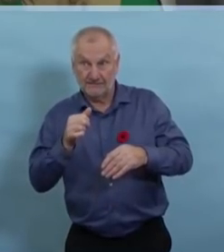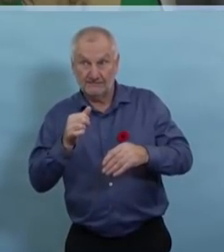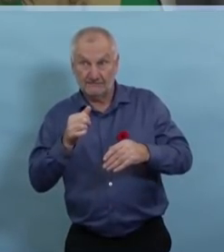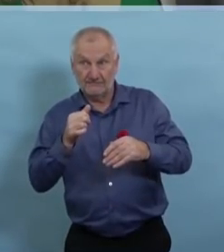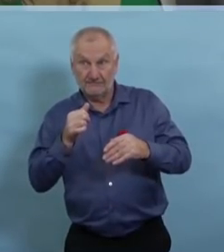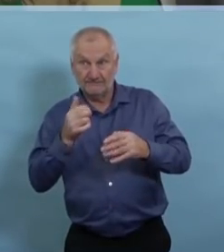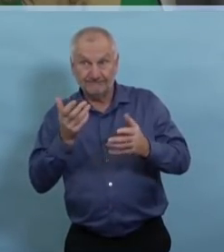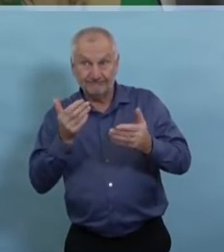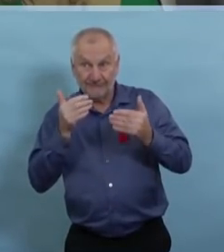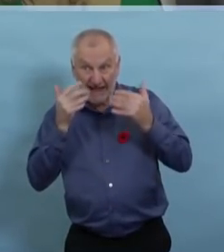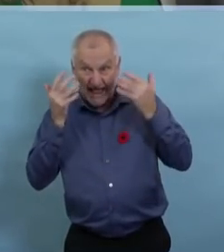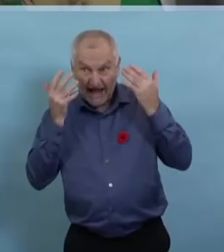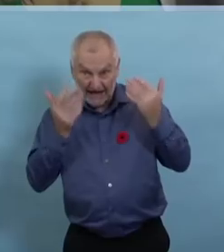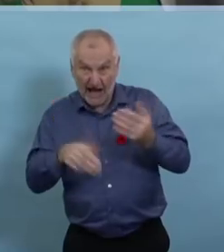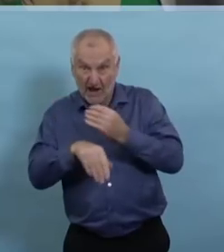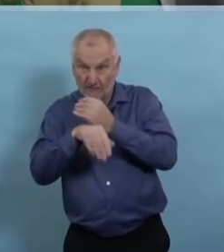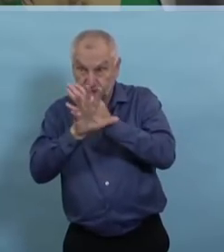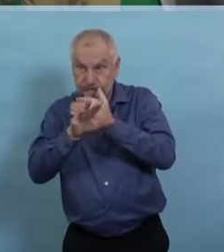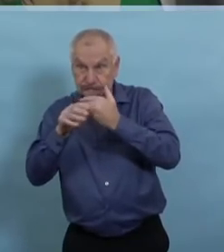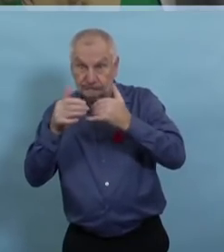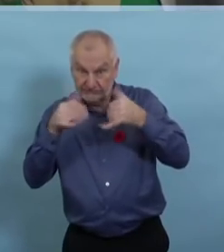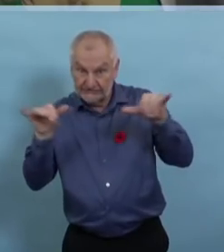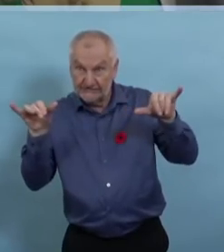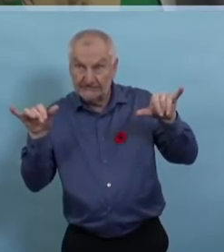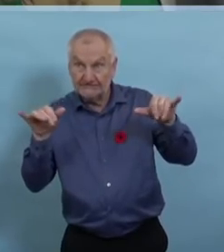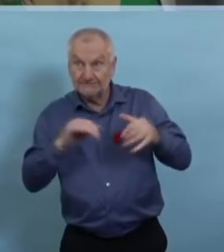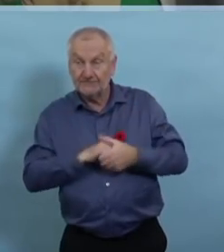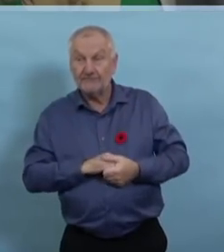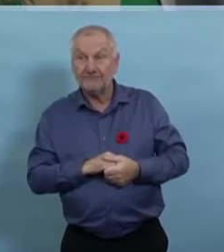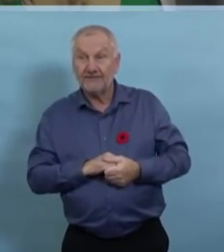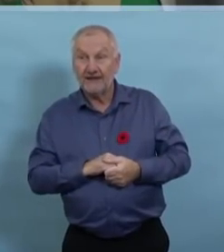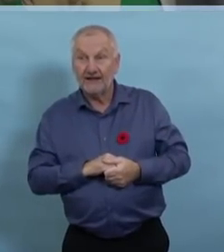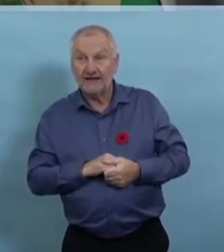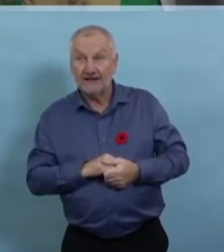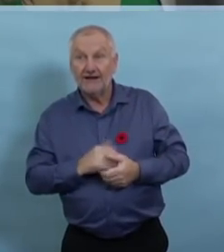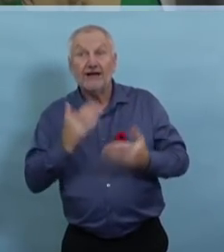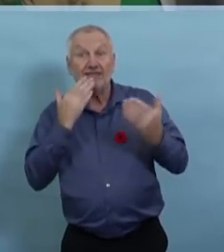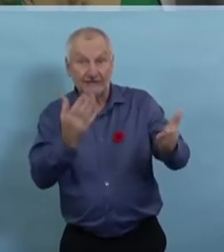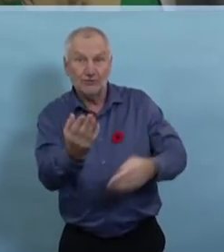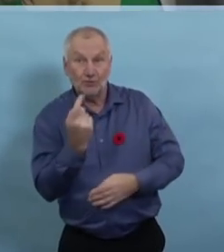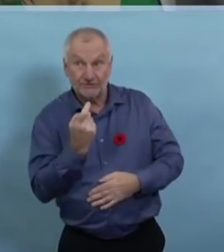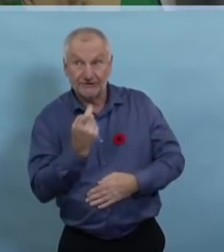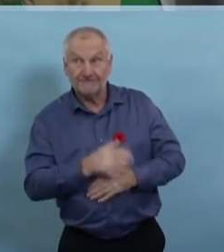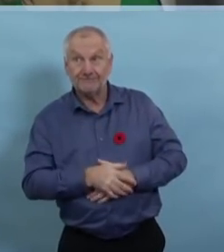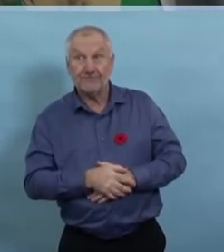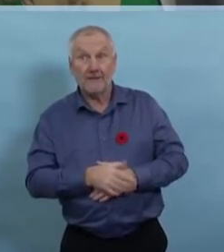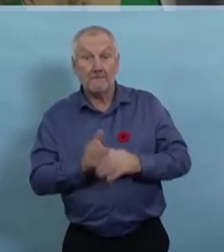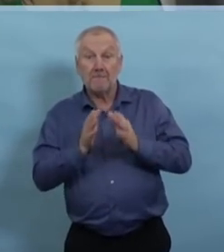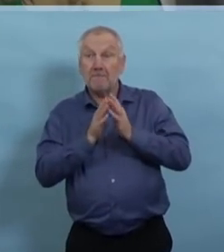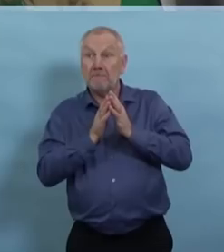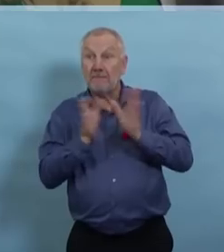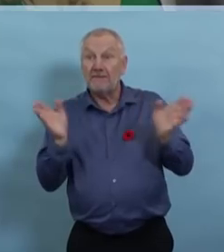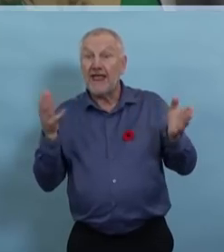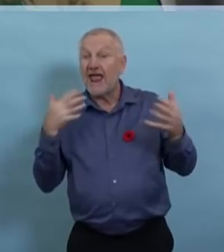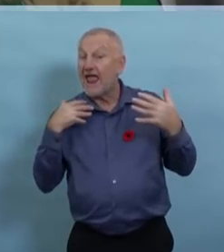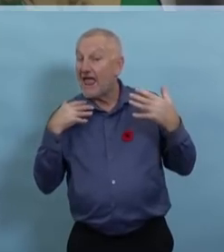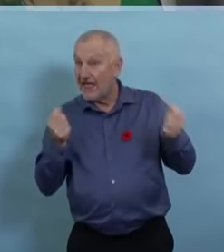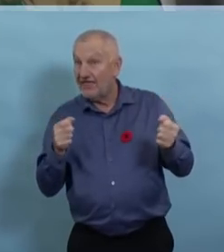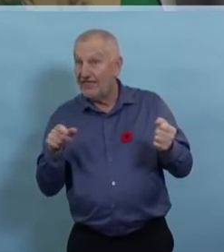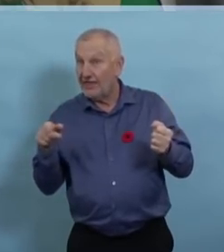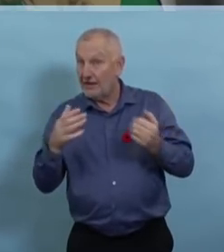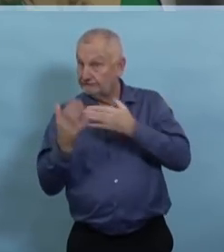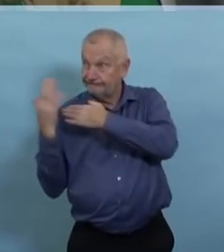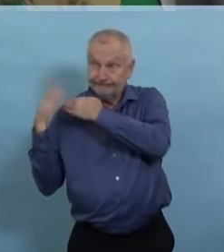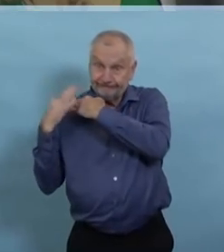follow the advice of public health, and what we continue to hear from public health and Dr.